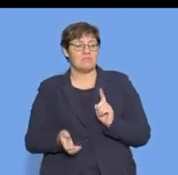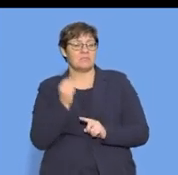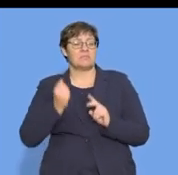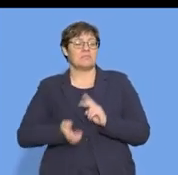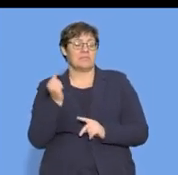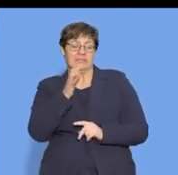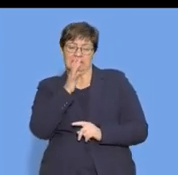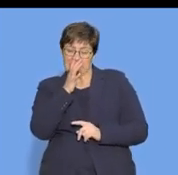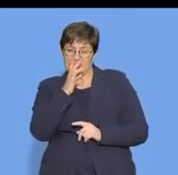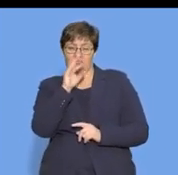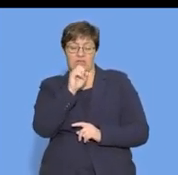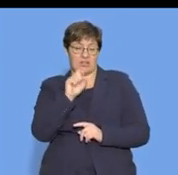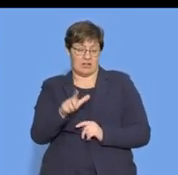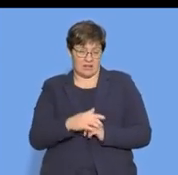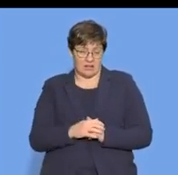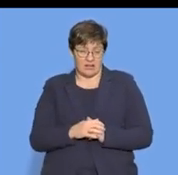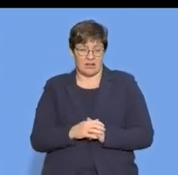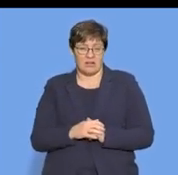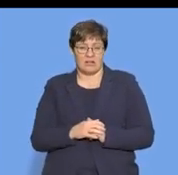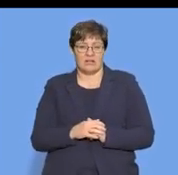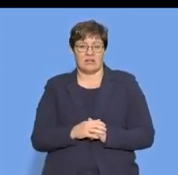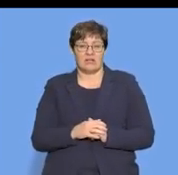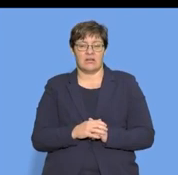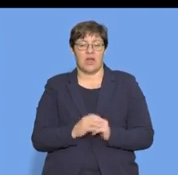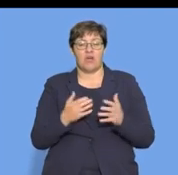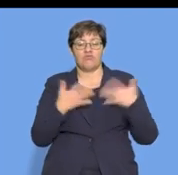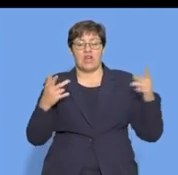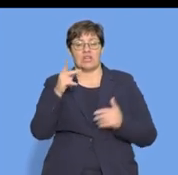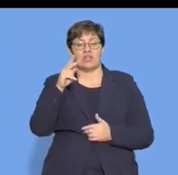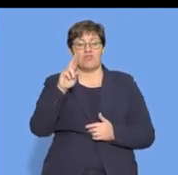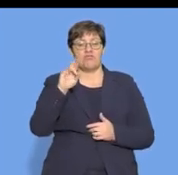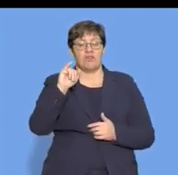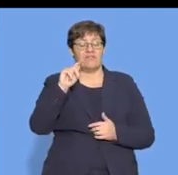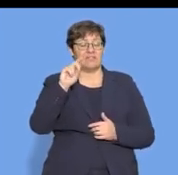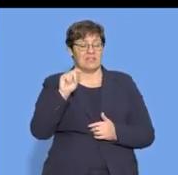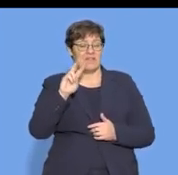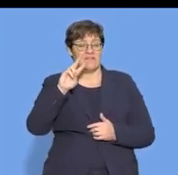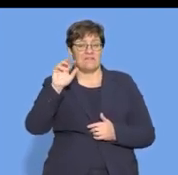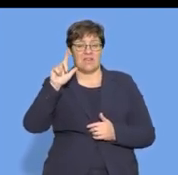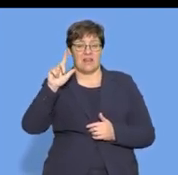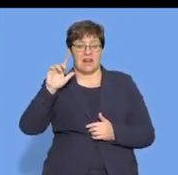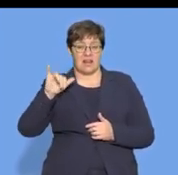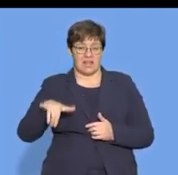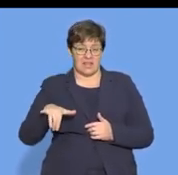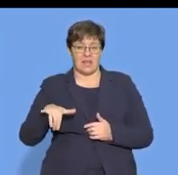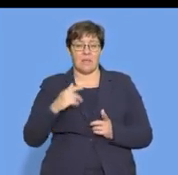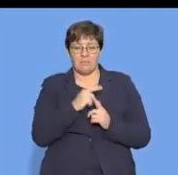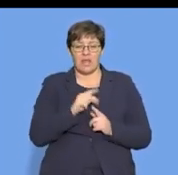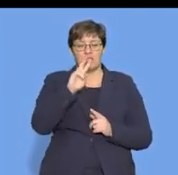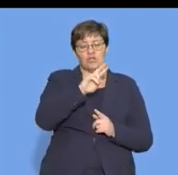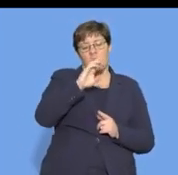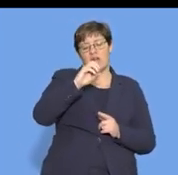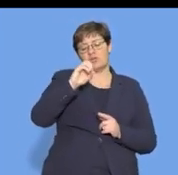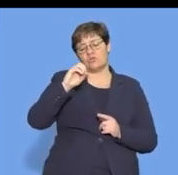found lots and lots of fossils is the Great Rift Valley, which is about a 2,000-kilometer